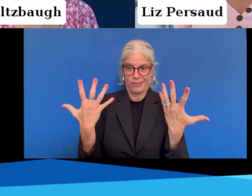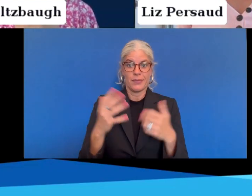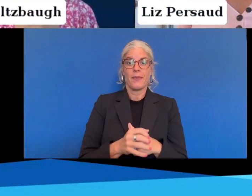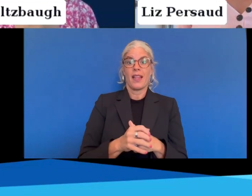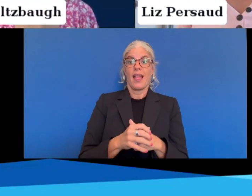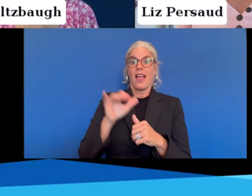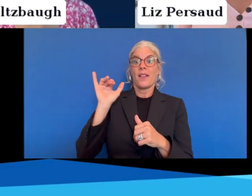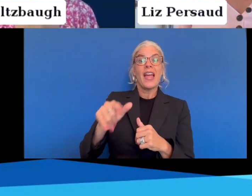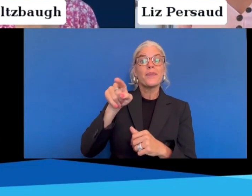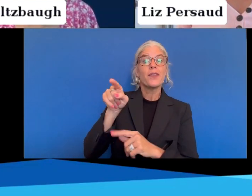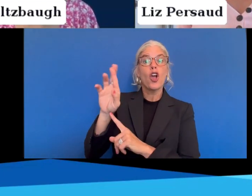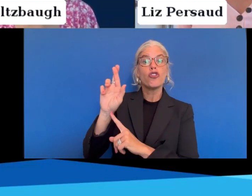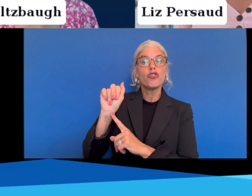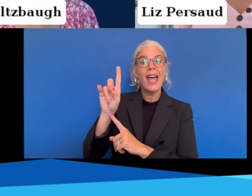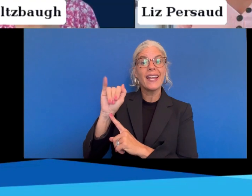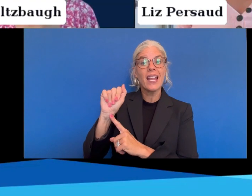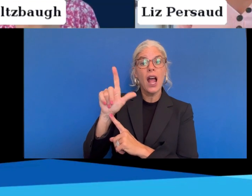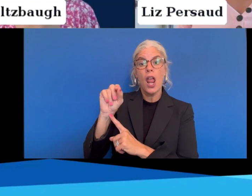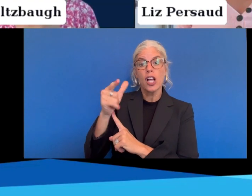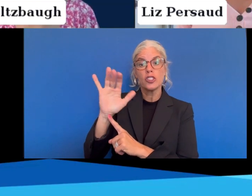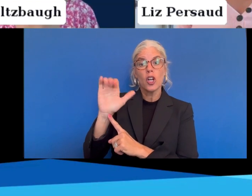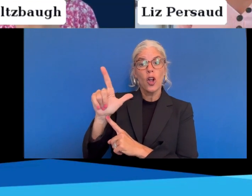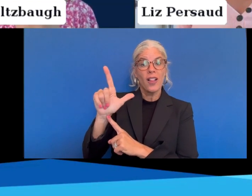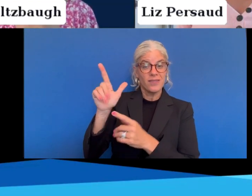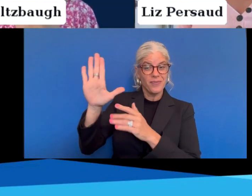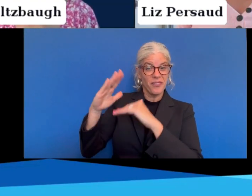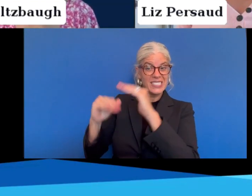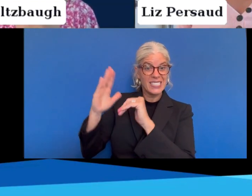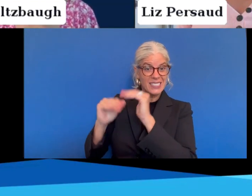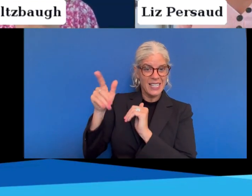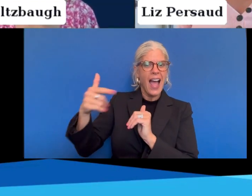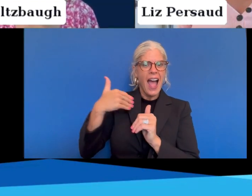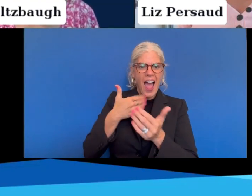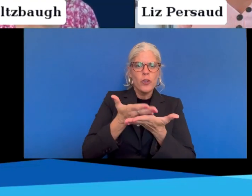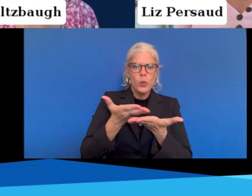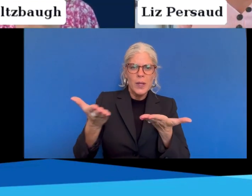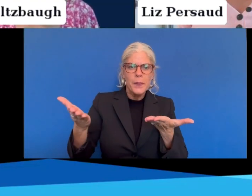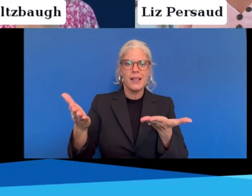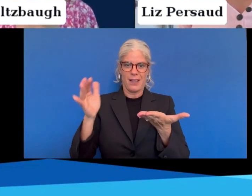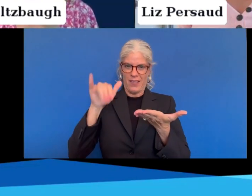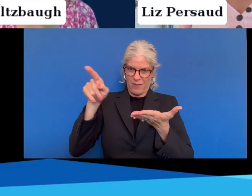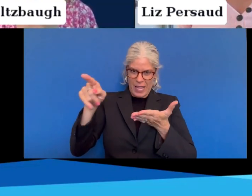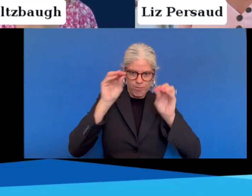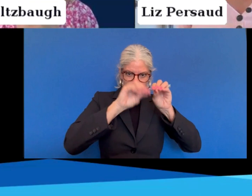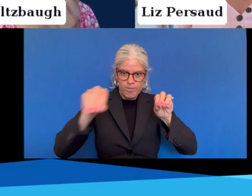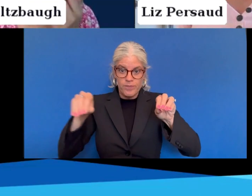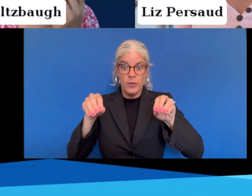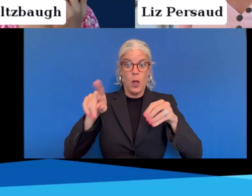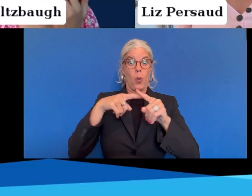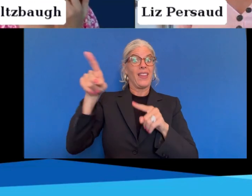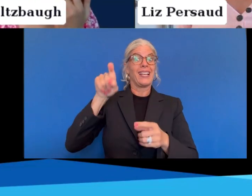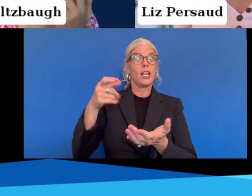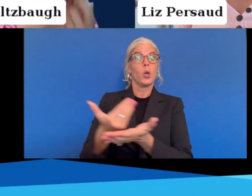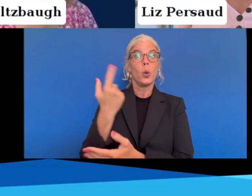so basically what I really am, and I'm going to advocate till